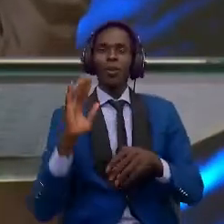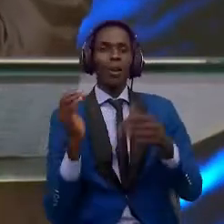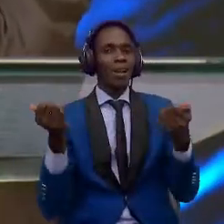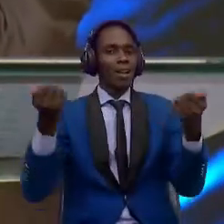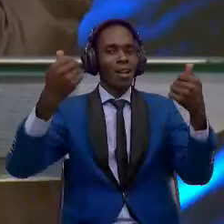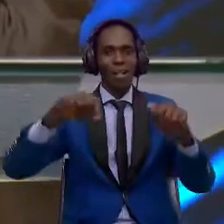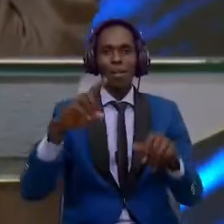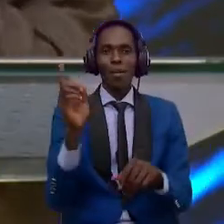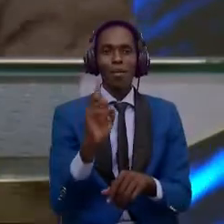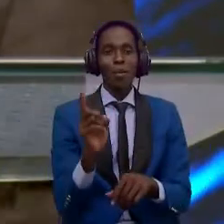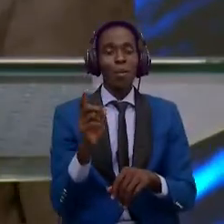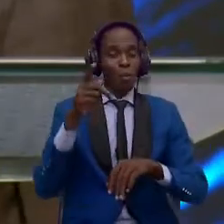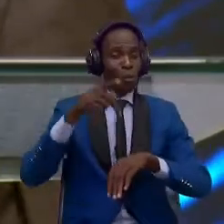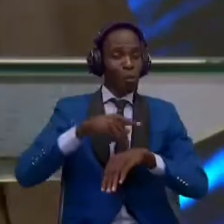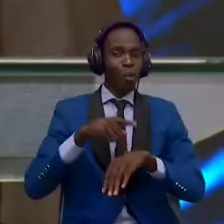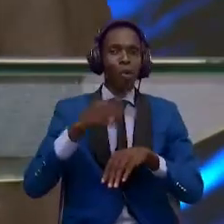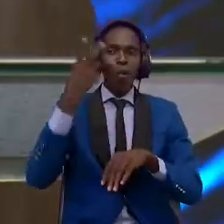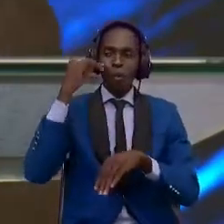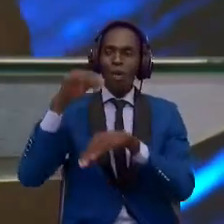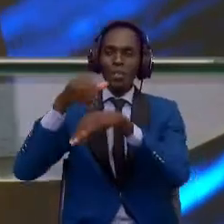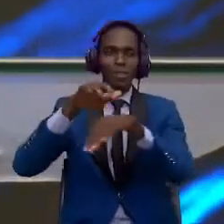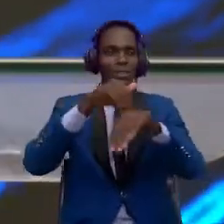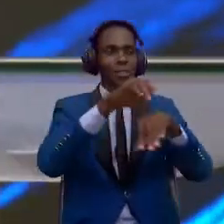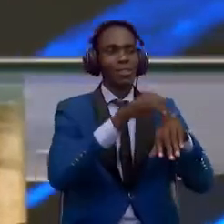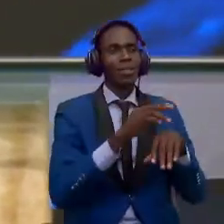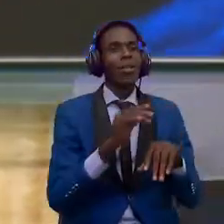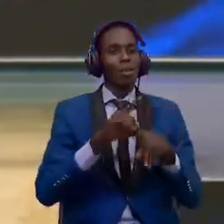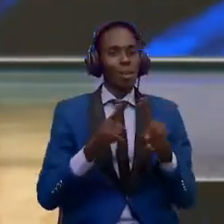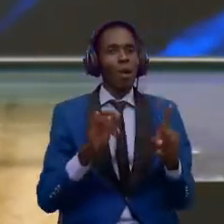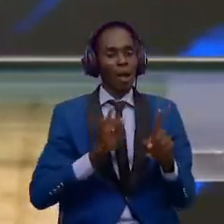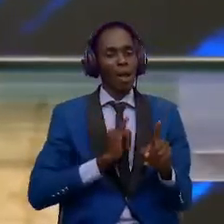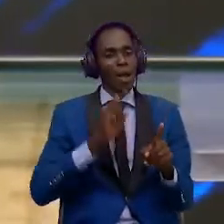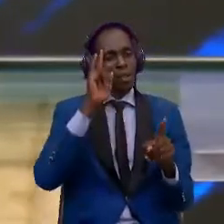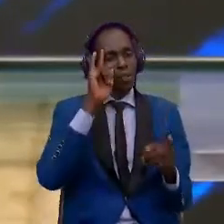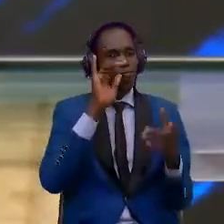the apostle was sending him, but I trust in the Lord